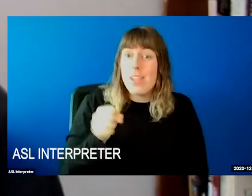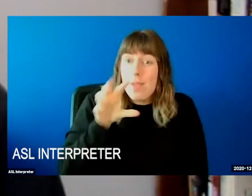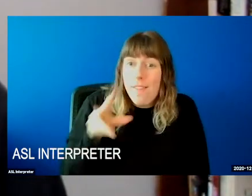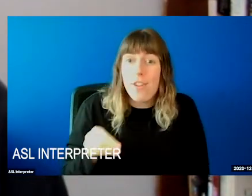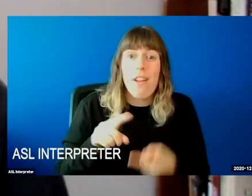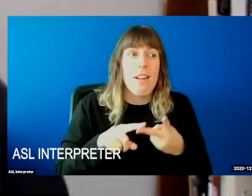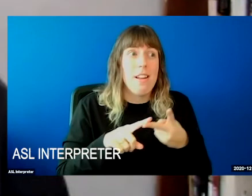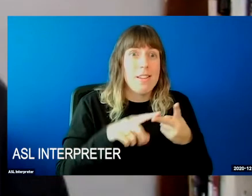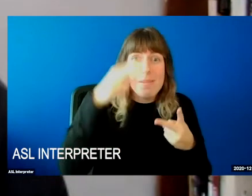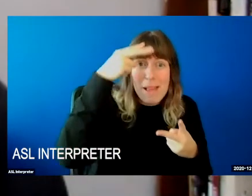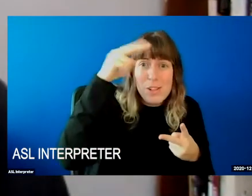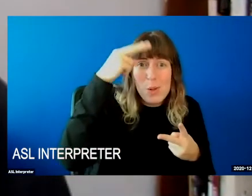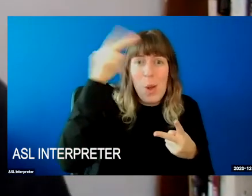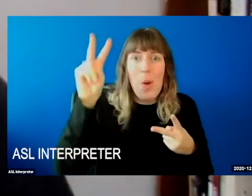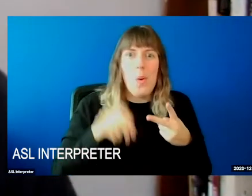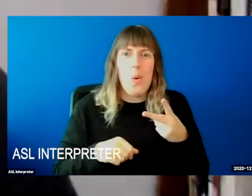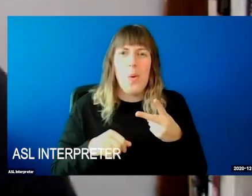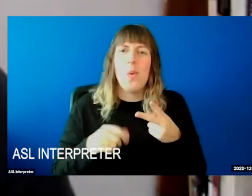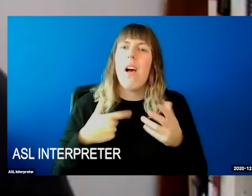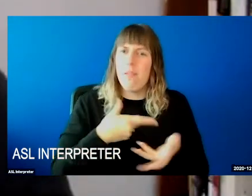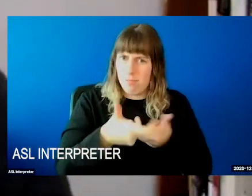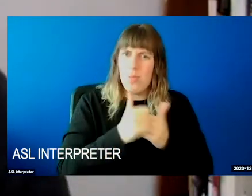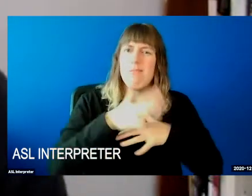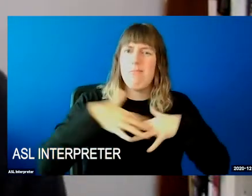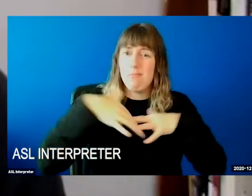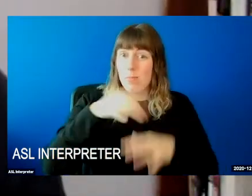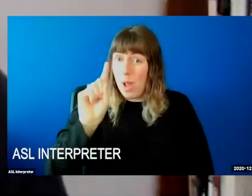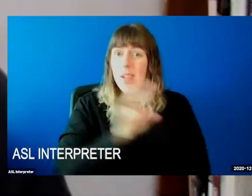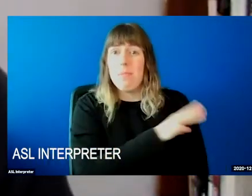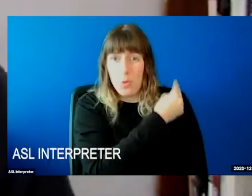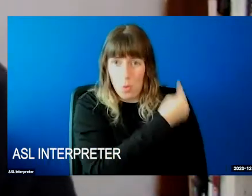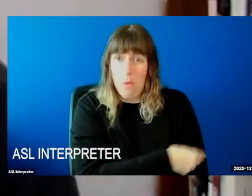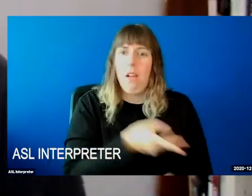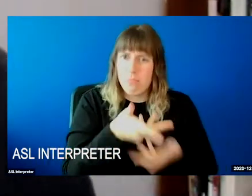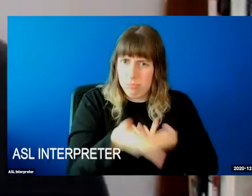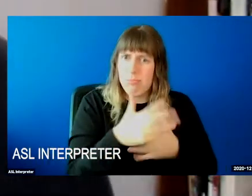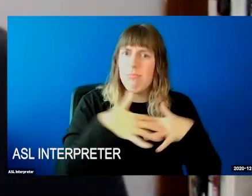Mexico. Worked a lot with First Nations in Manitoba, in